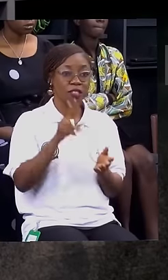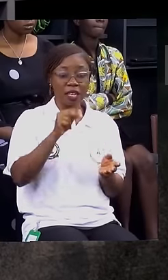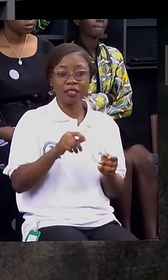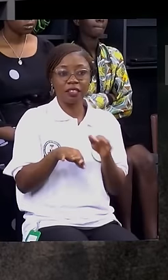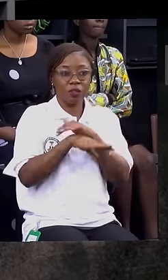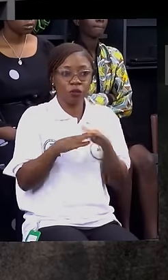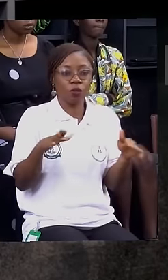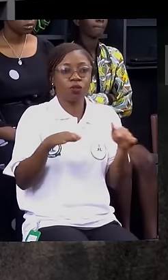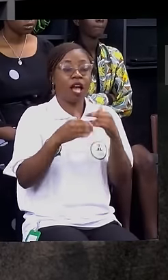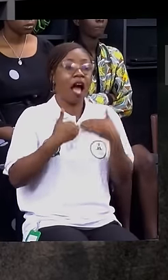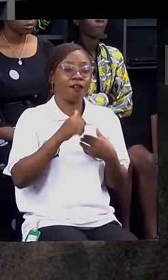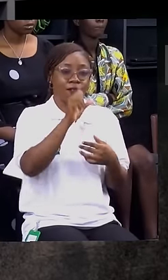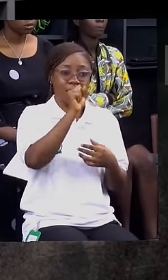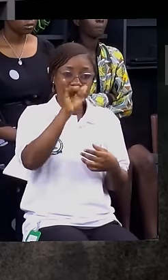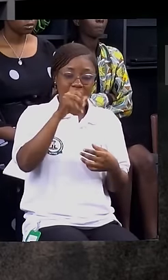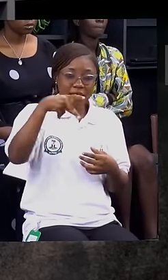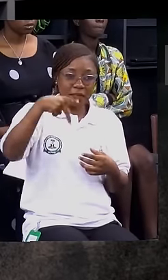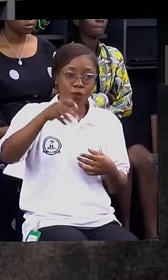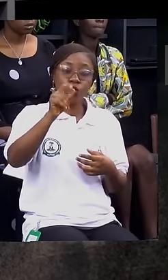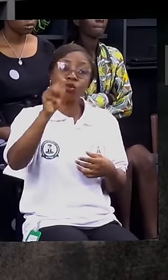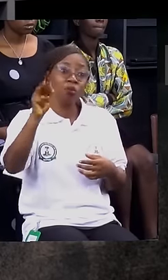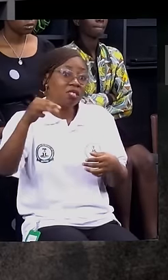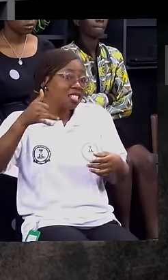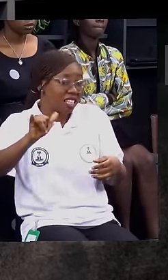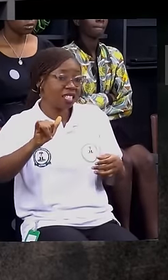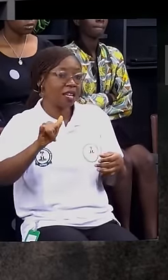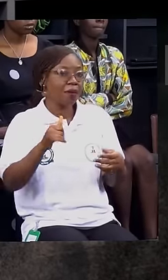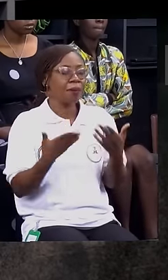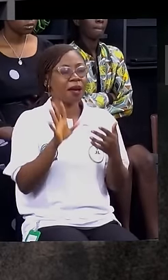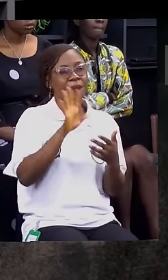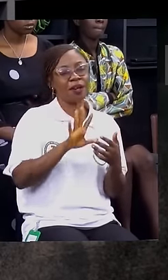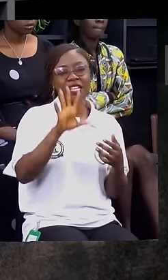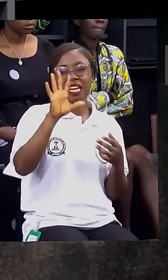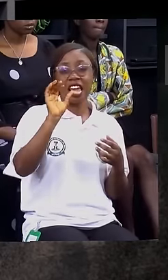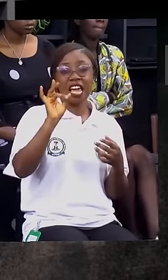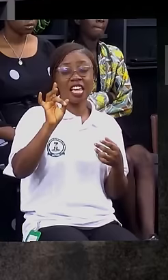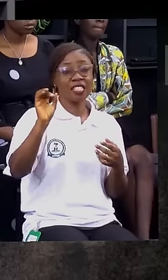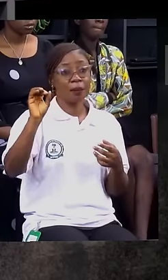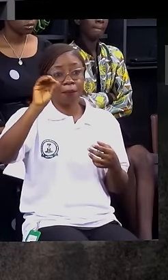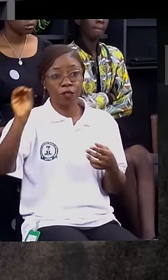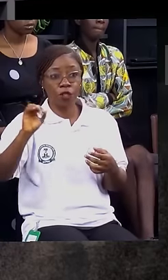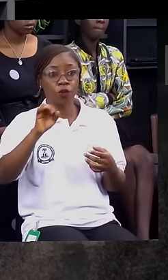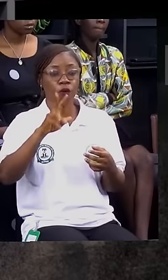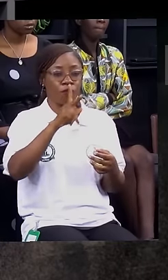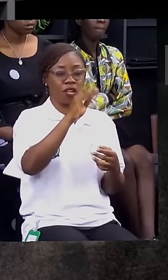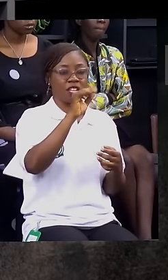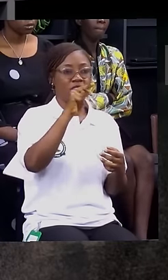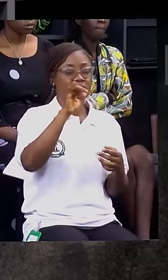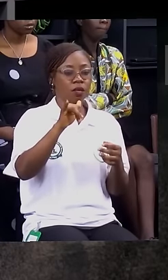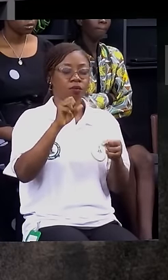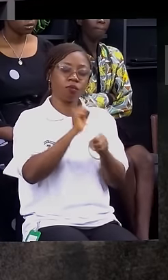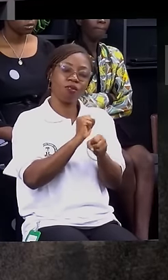symptoms yet, because it takes sometimes up to 80% of the kidney function must have been